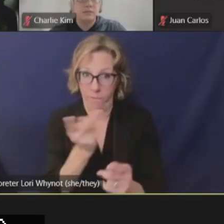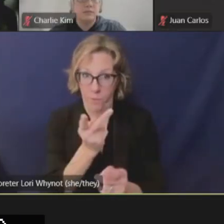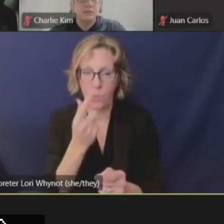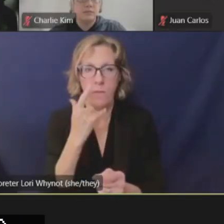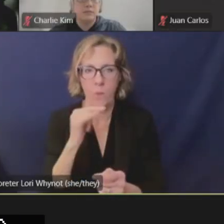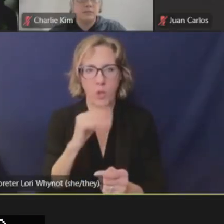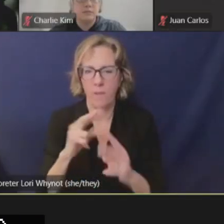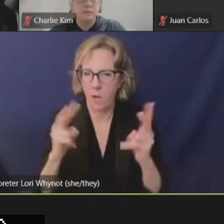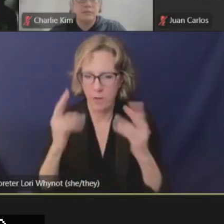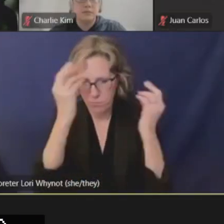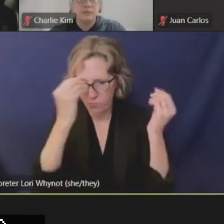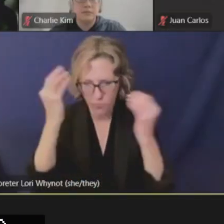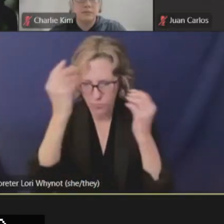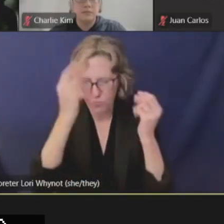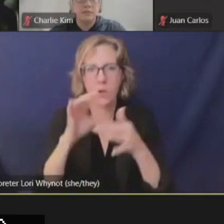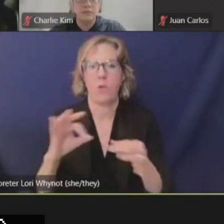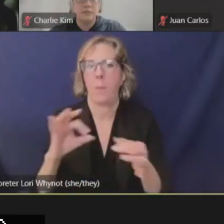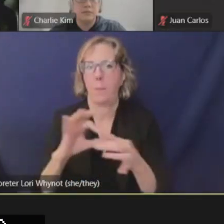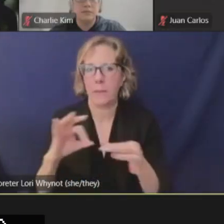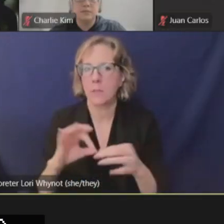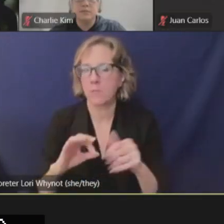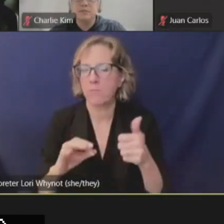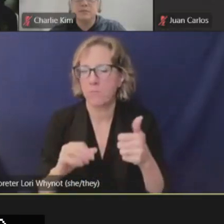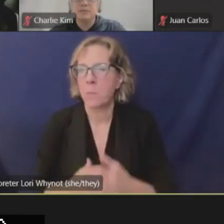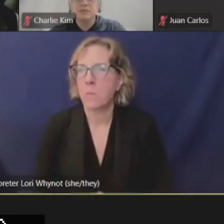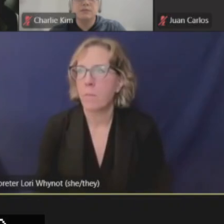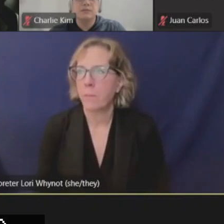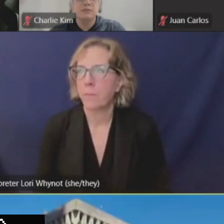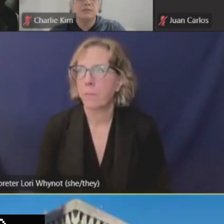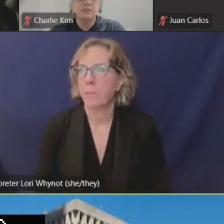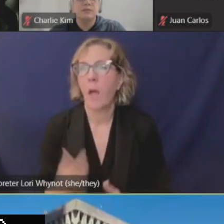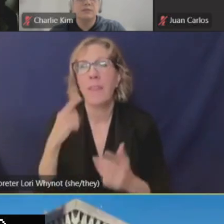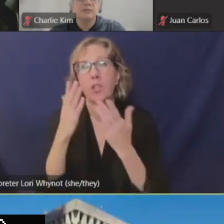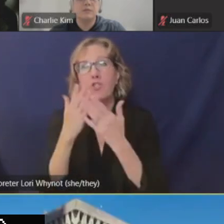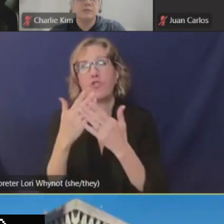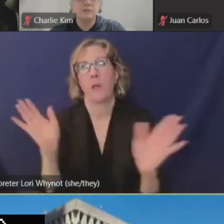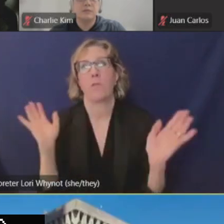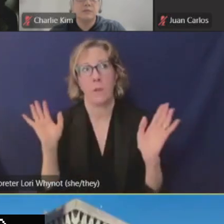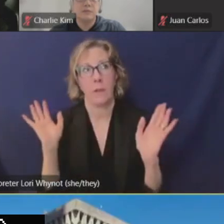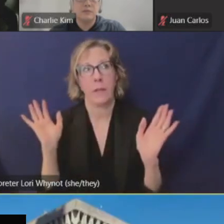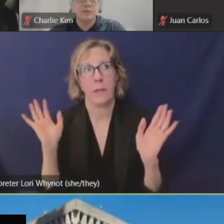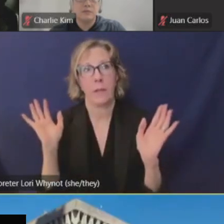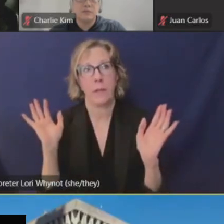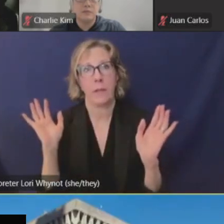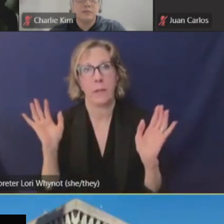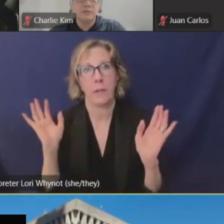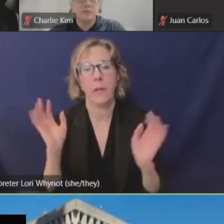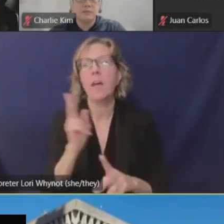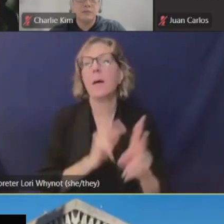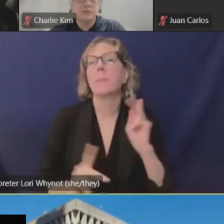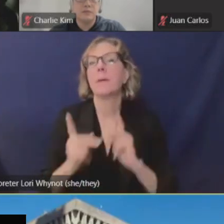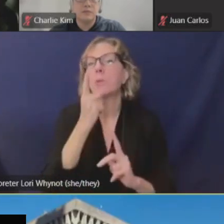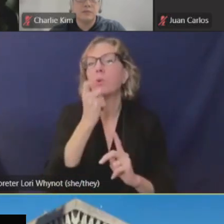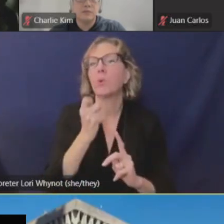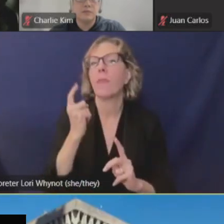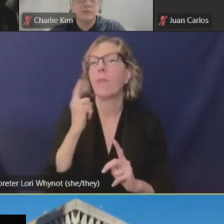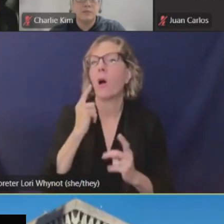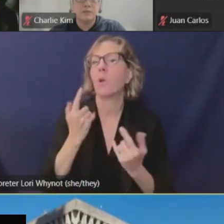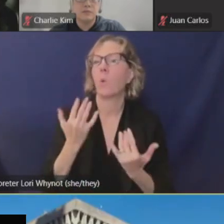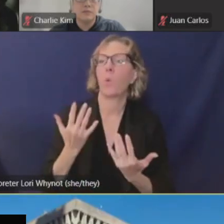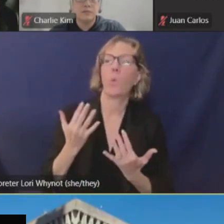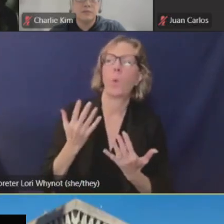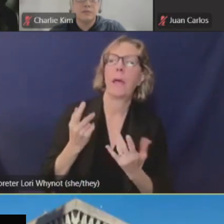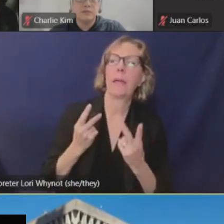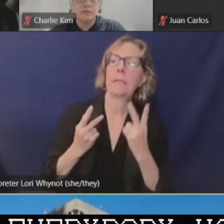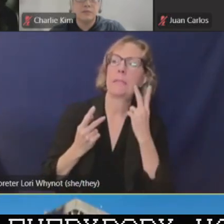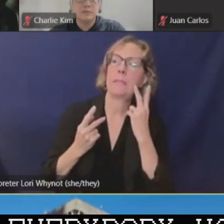remarks. I think, in general, everybody was going to take a wait-and-see attitude. Unfortunately, we didn't